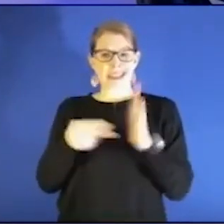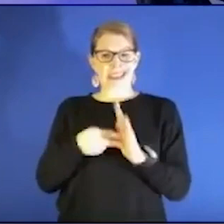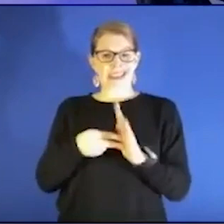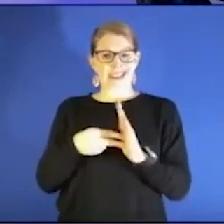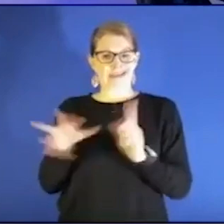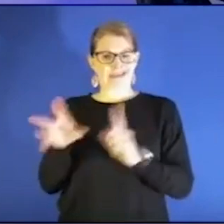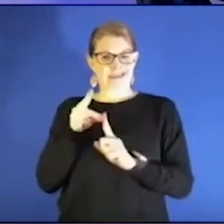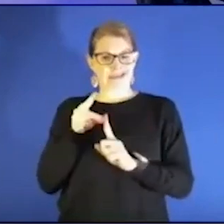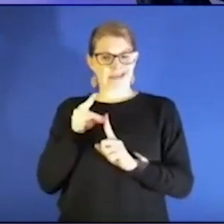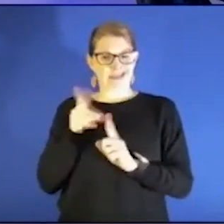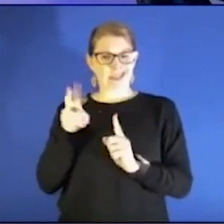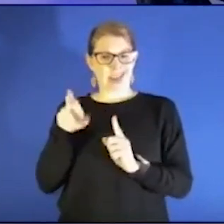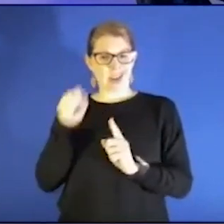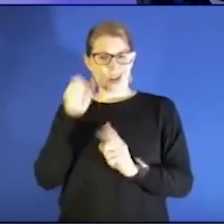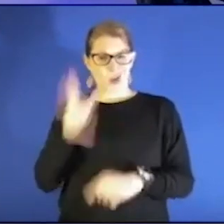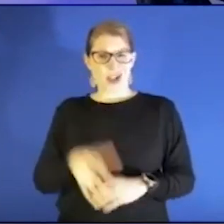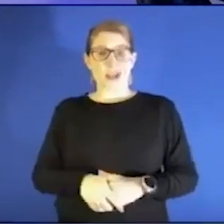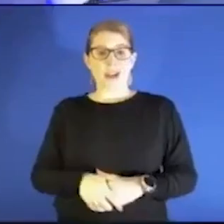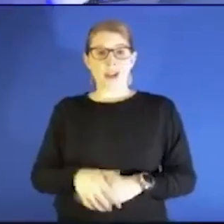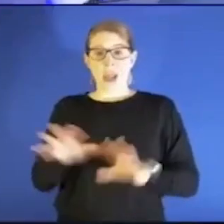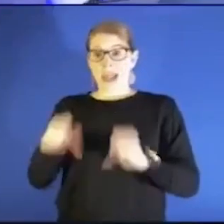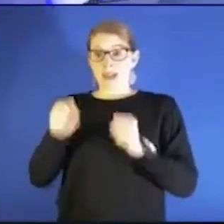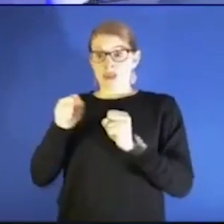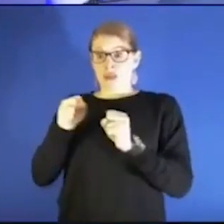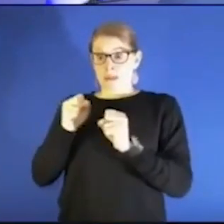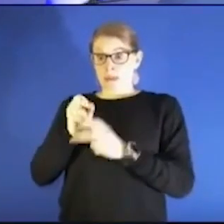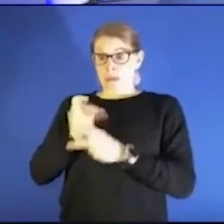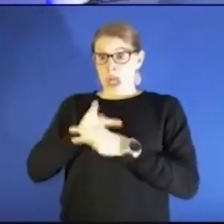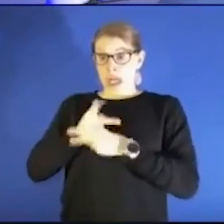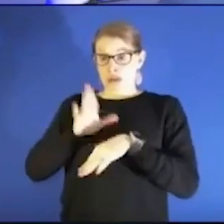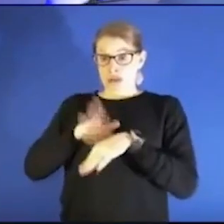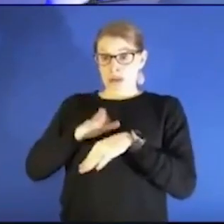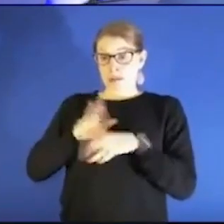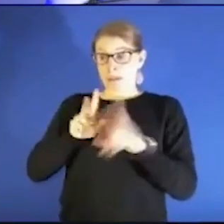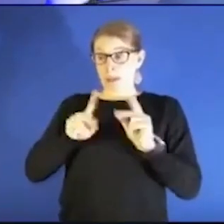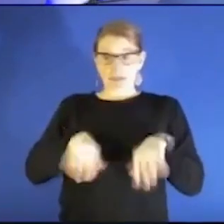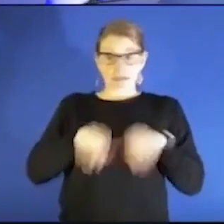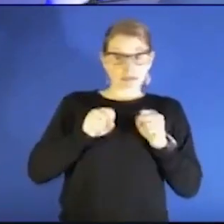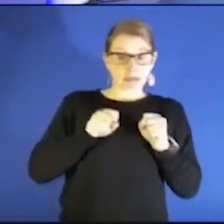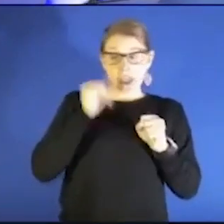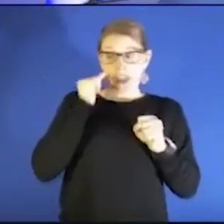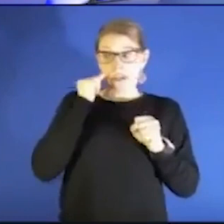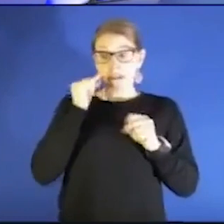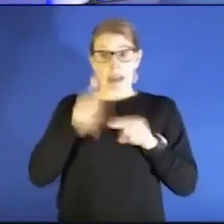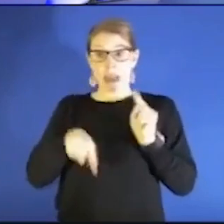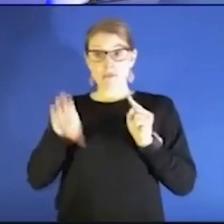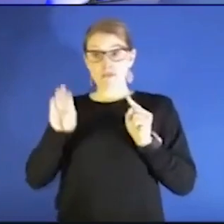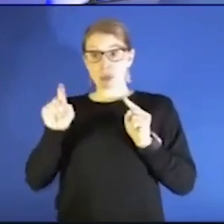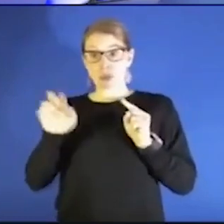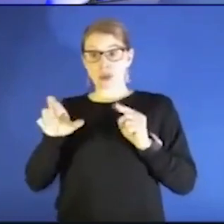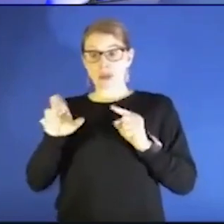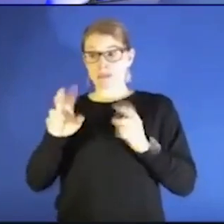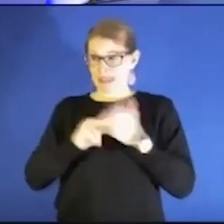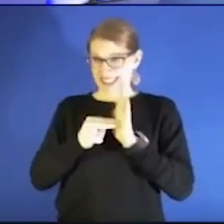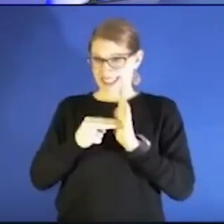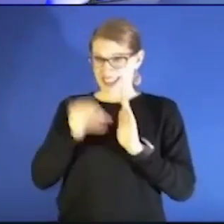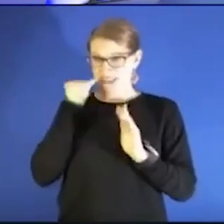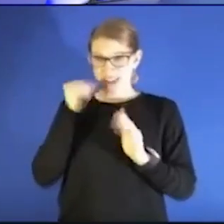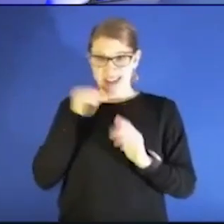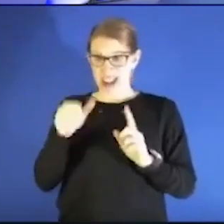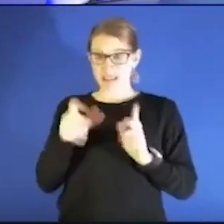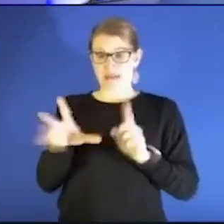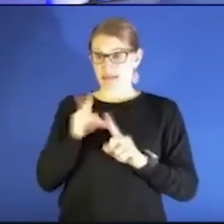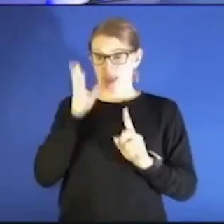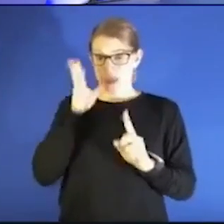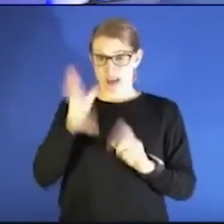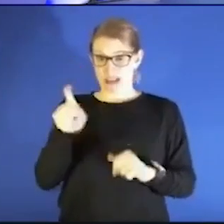that those can take who have not yet been boosted. And is that true, if you haven't been boosted, that you just are going to get it? Again, I think the numbers